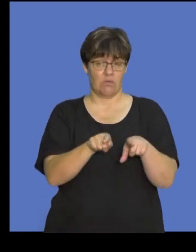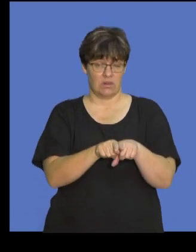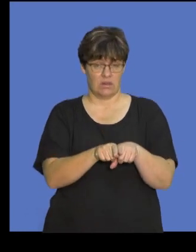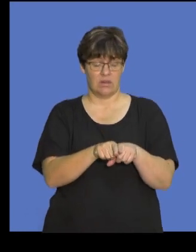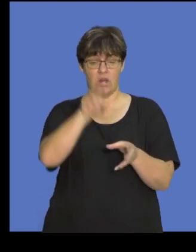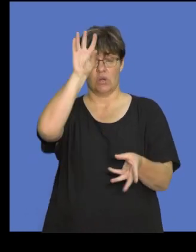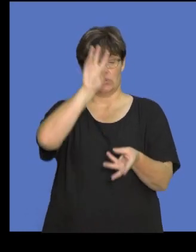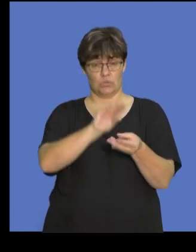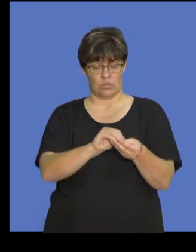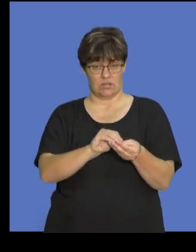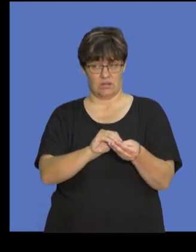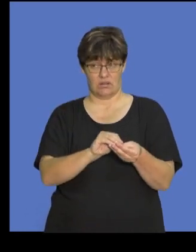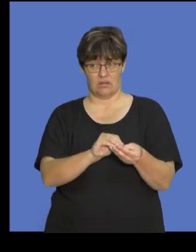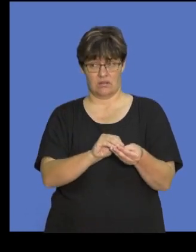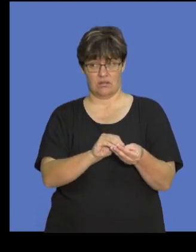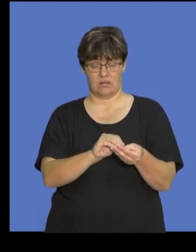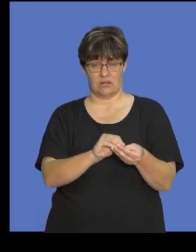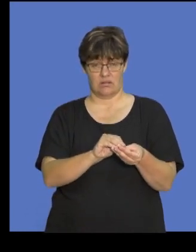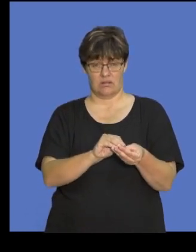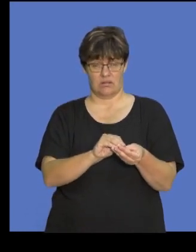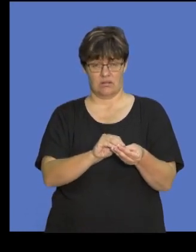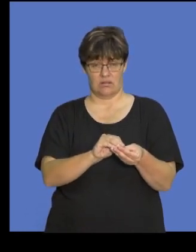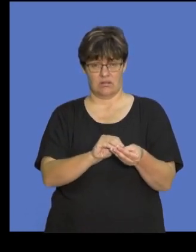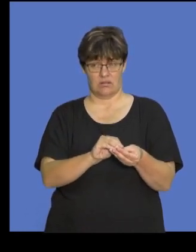is going to be the total number